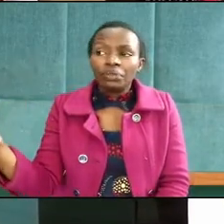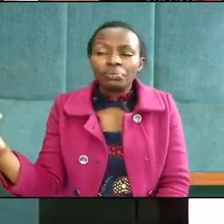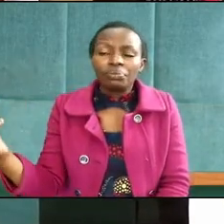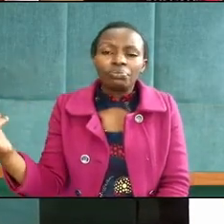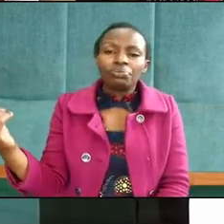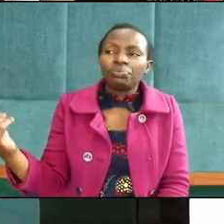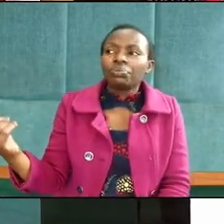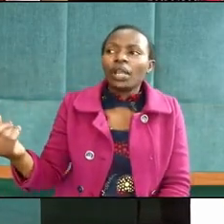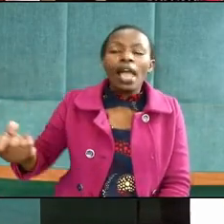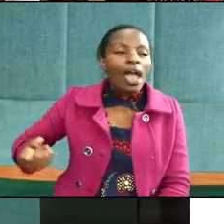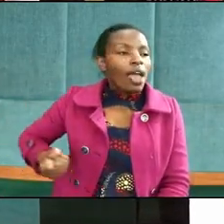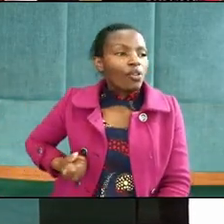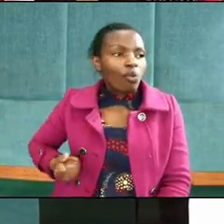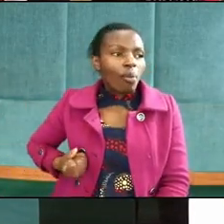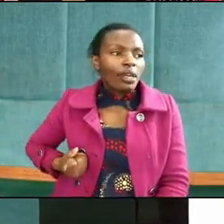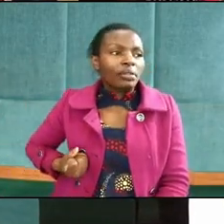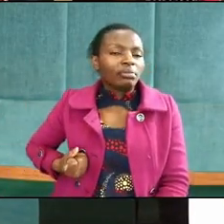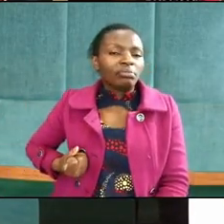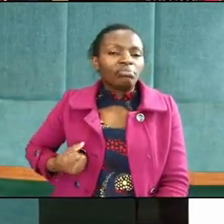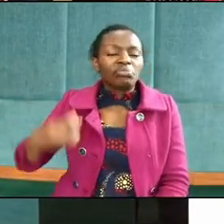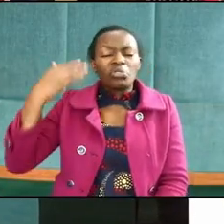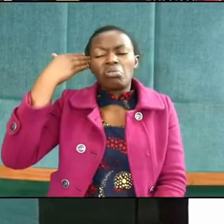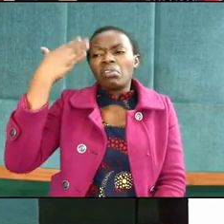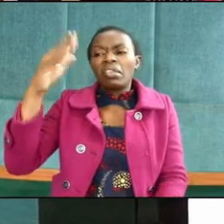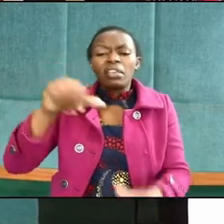absent and you don't even know what is happening here.